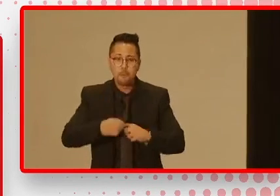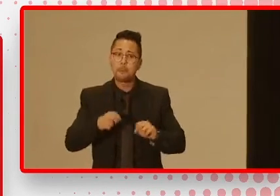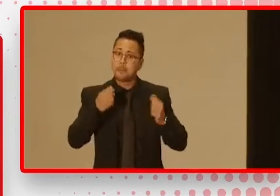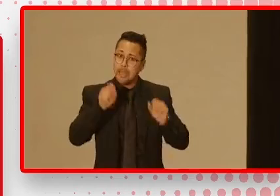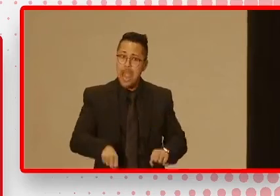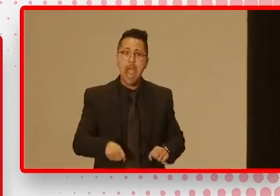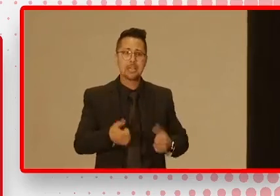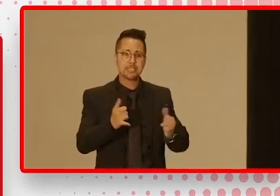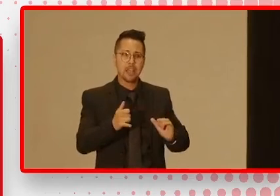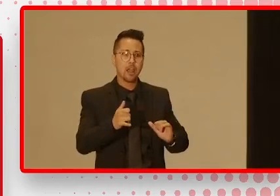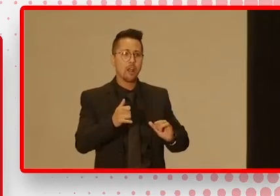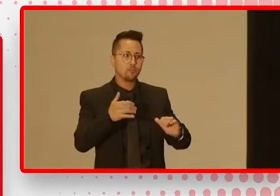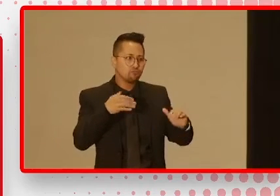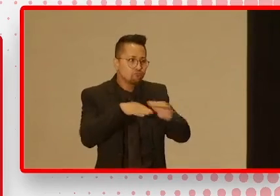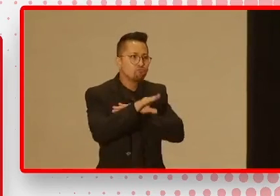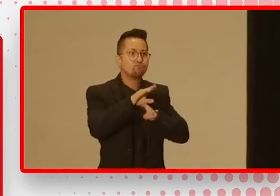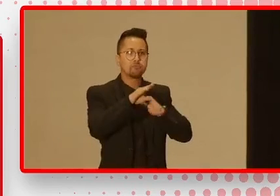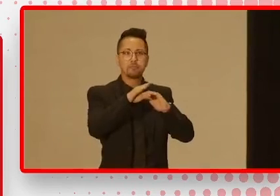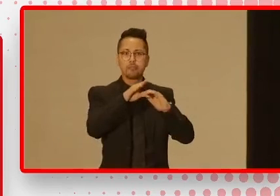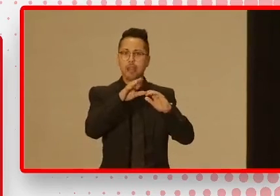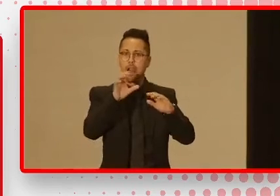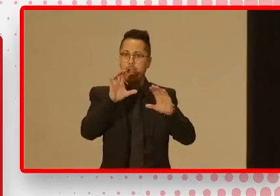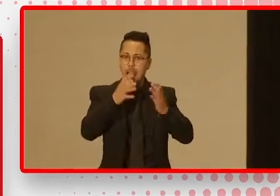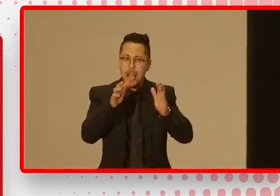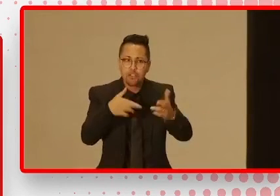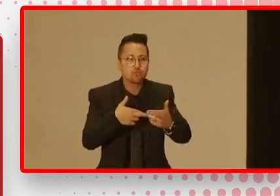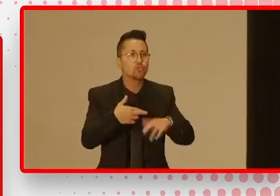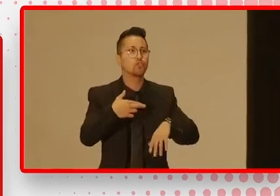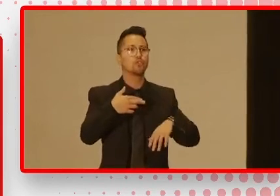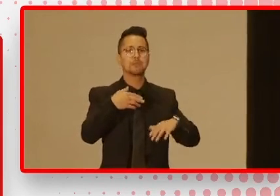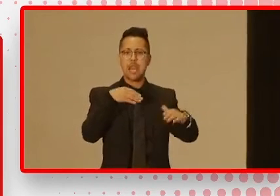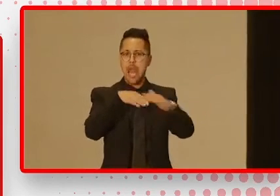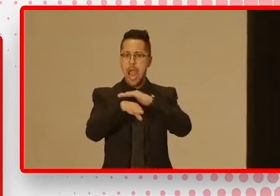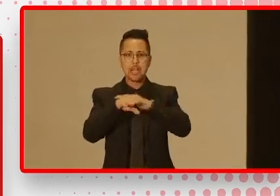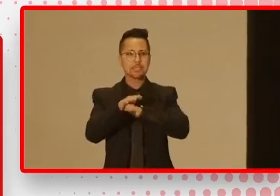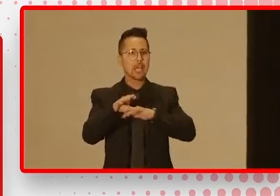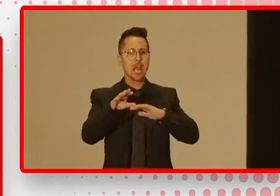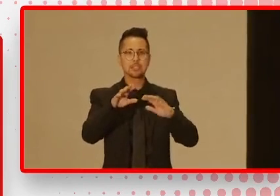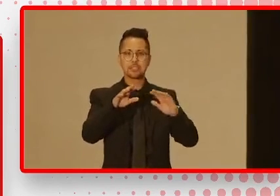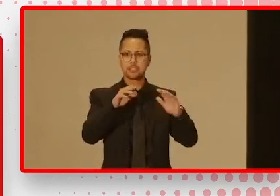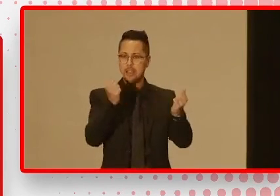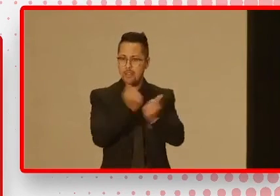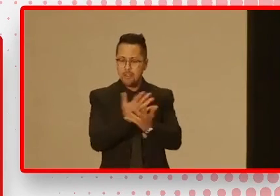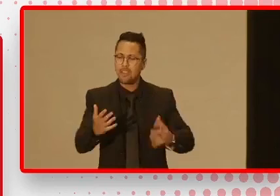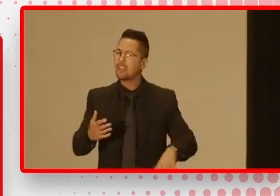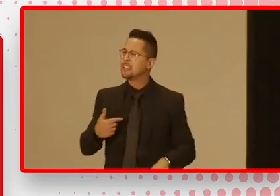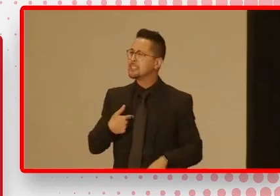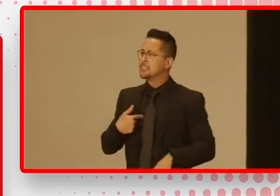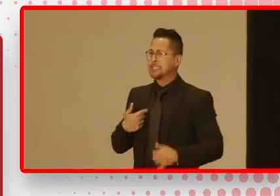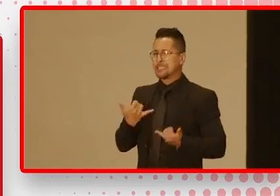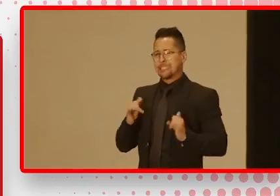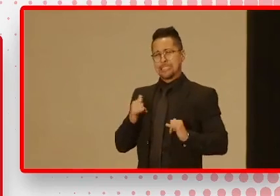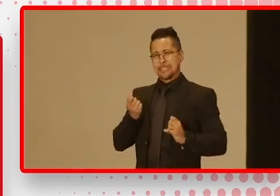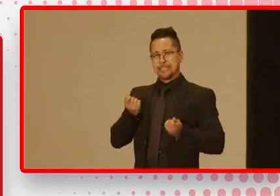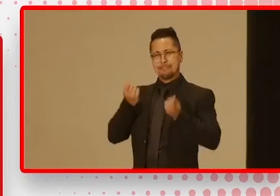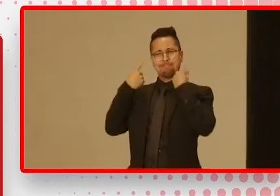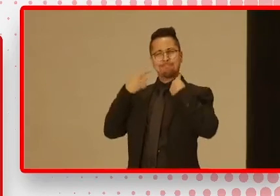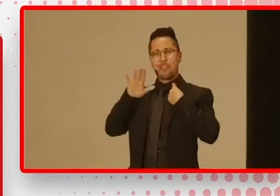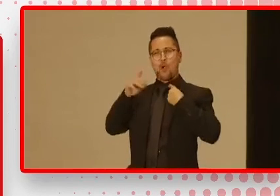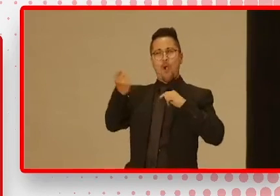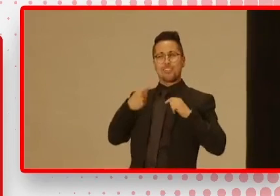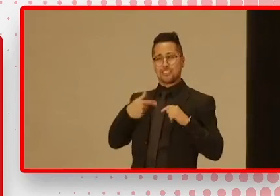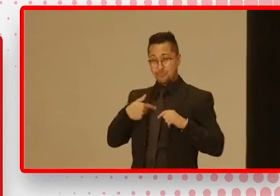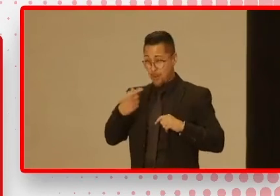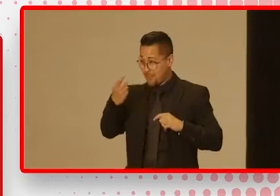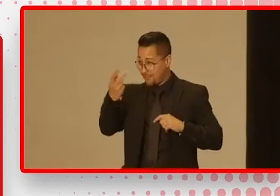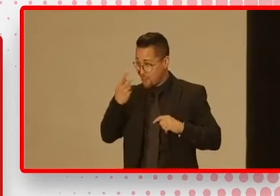classroom accessible environments. I'm still not understanding your question. How about you and I talk as soon as we get done here? Okay, cool. All right,